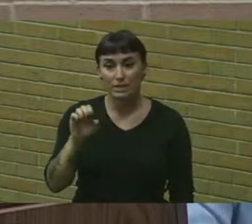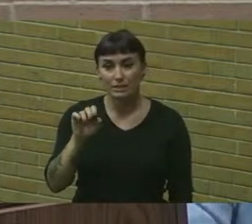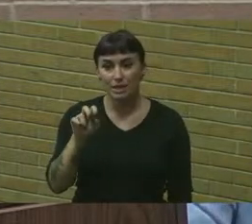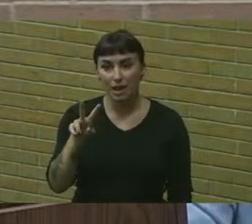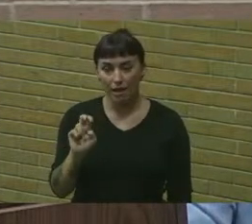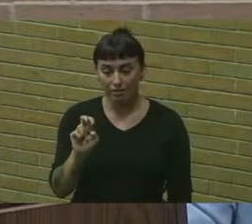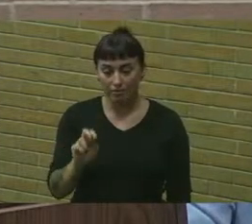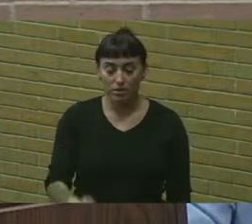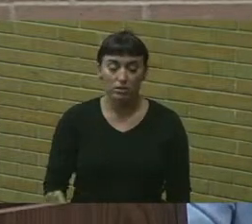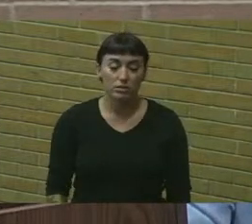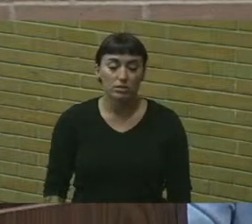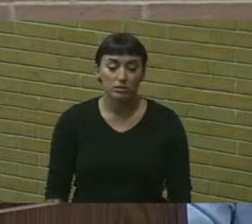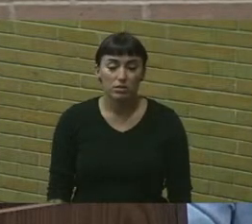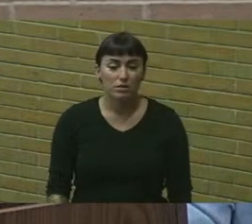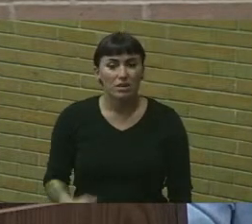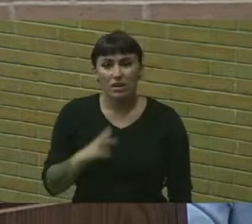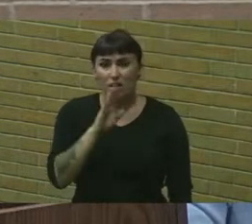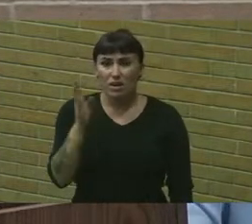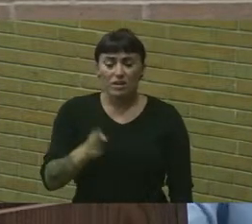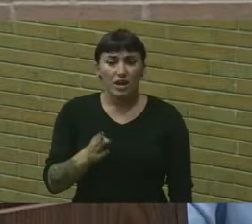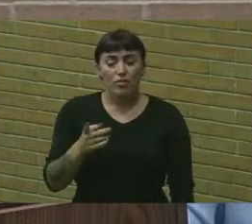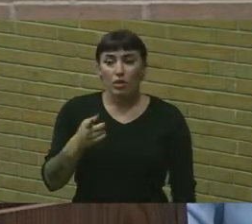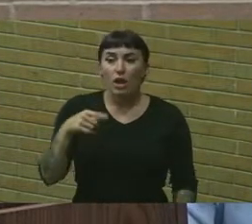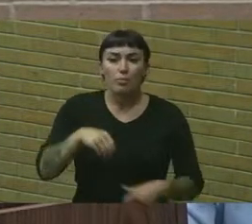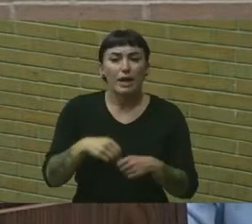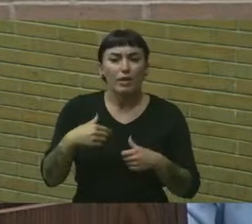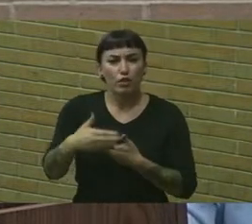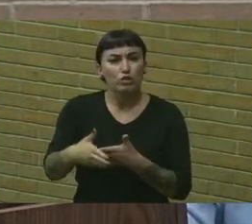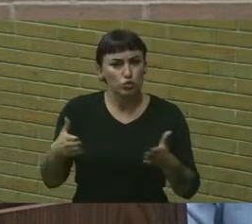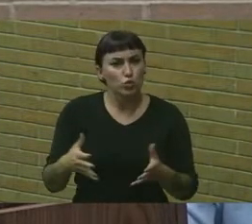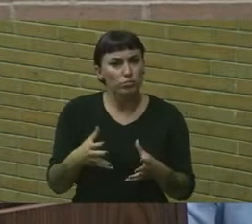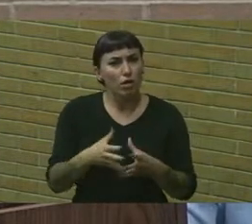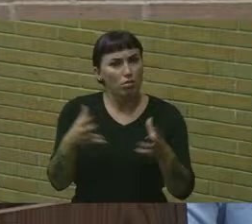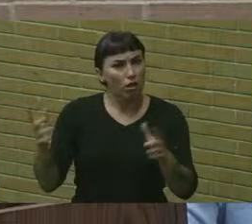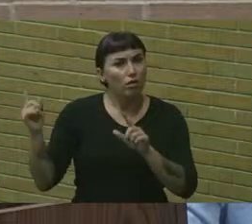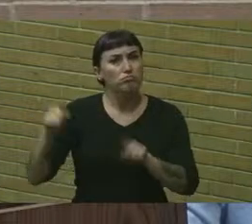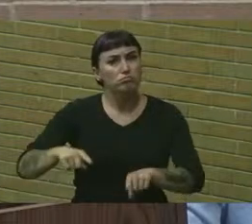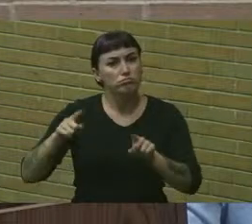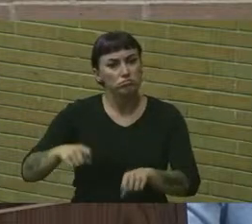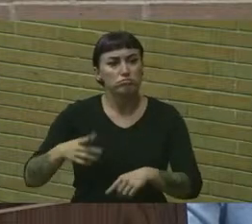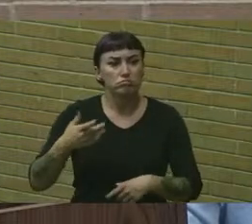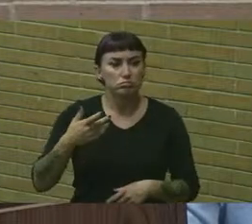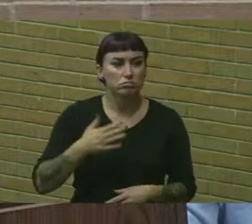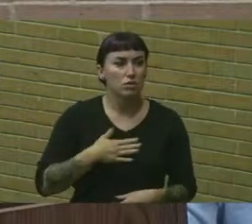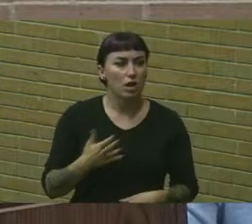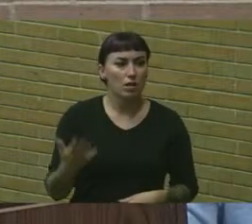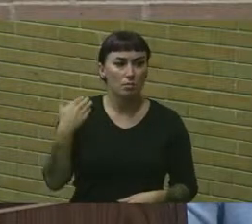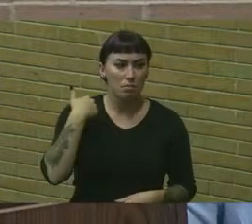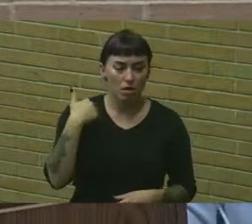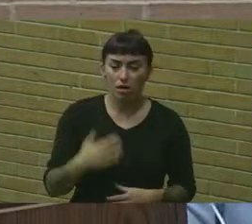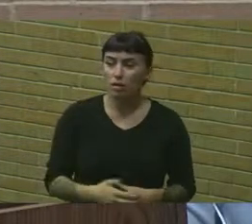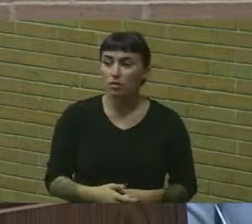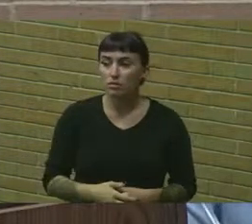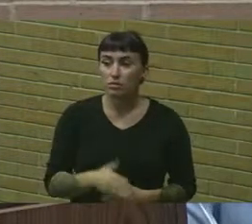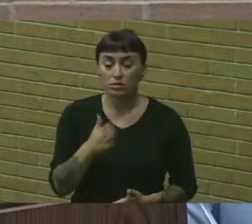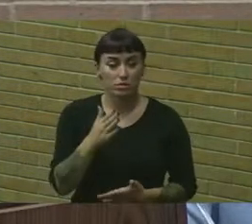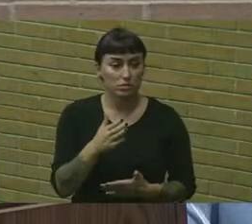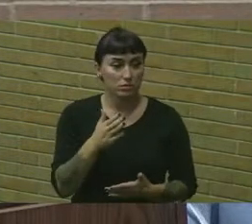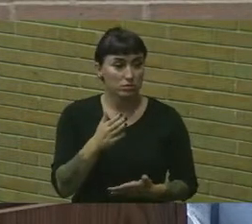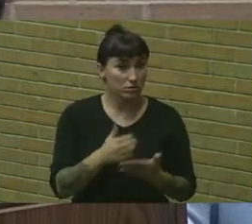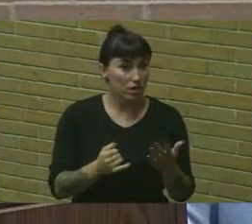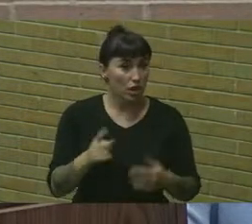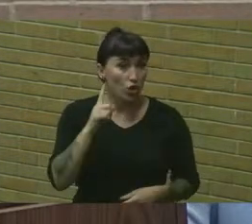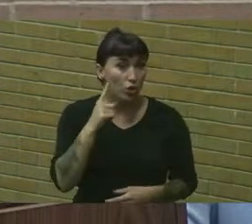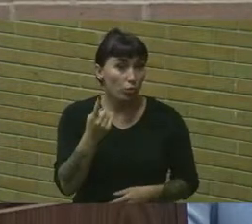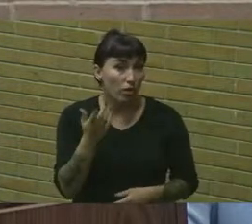and I have never been in, I've been in this room a lot, given my past. Seldom have I ever been in this room where I heard